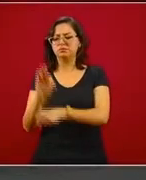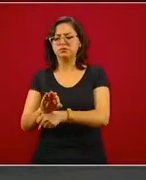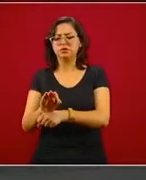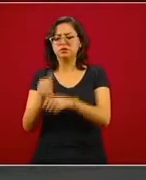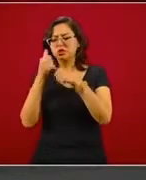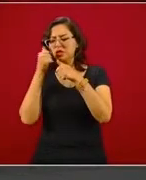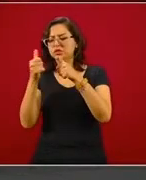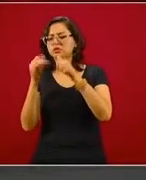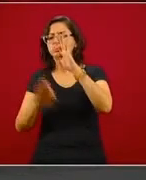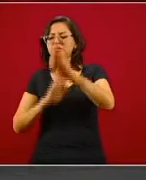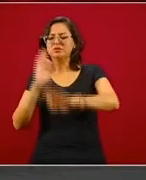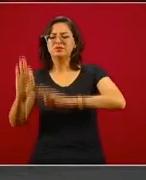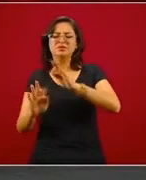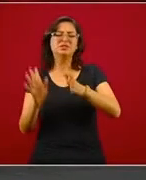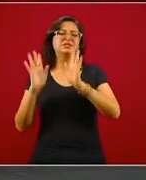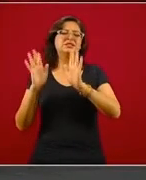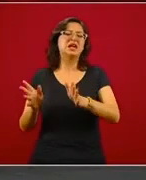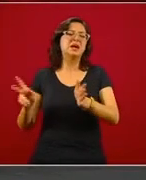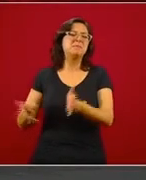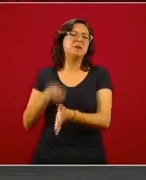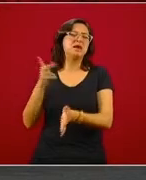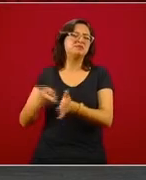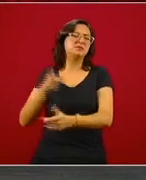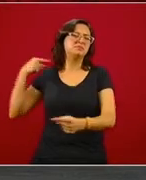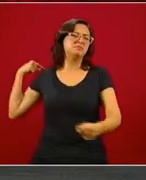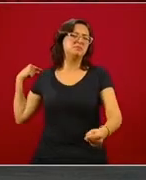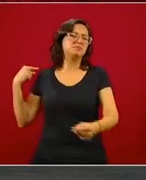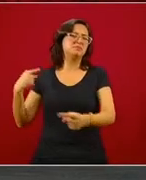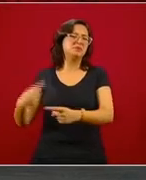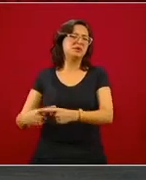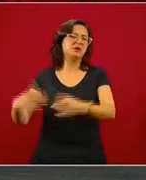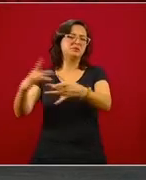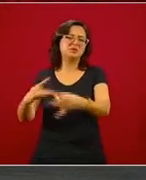work environment. And not going to